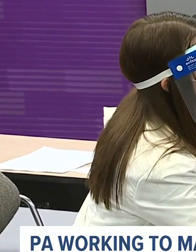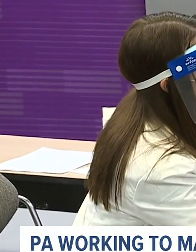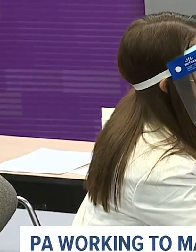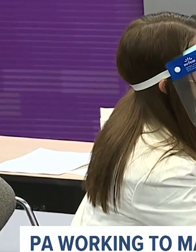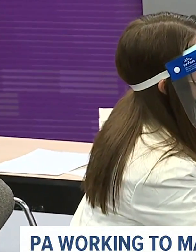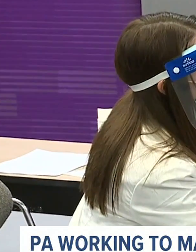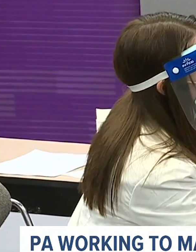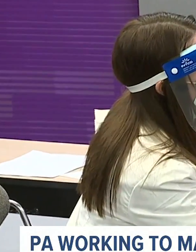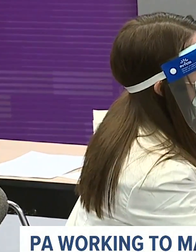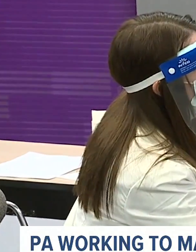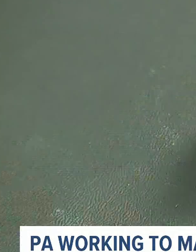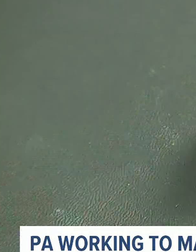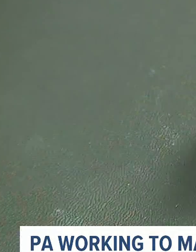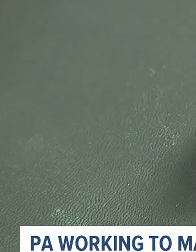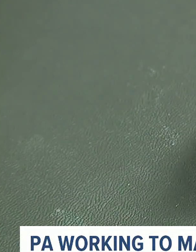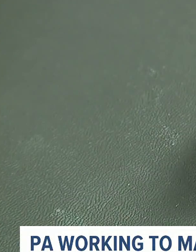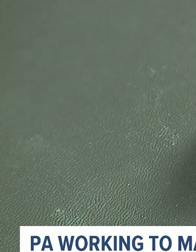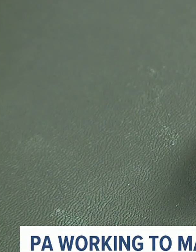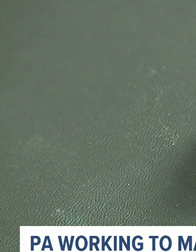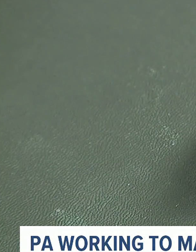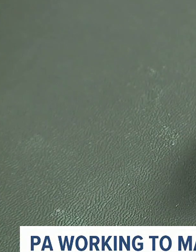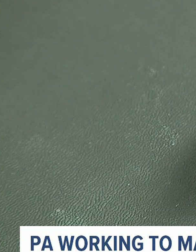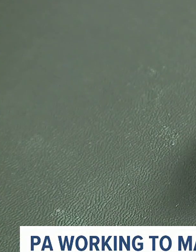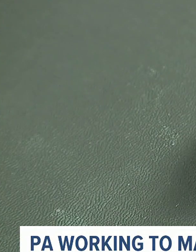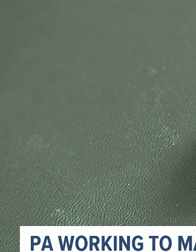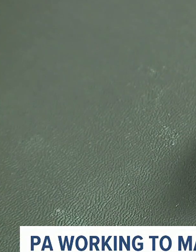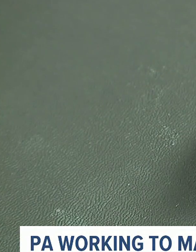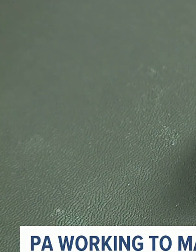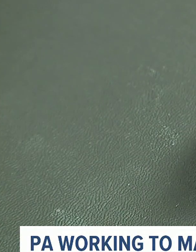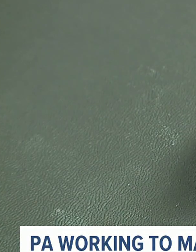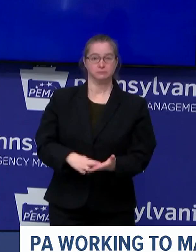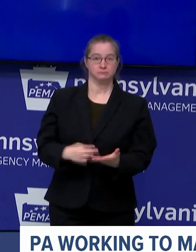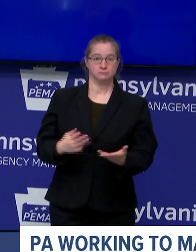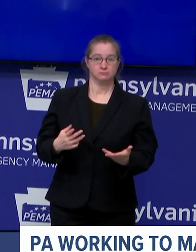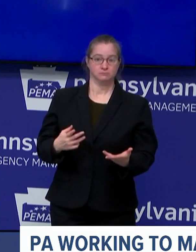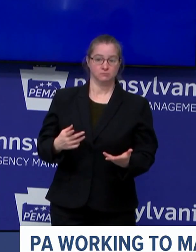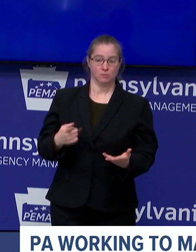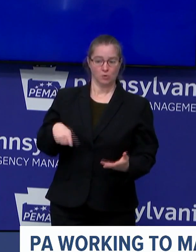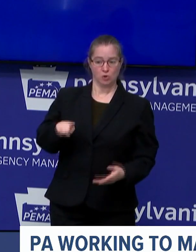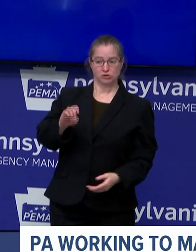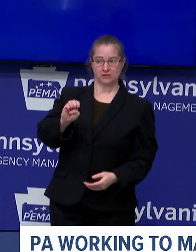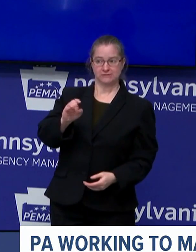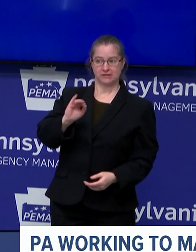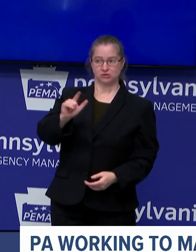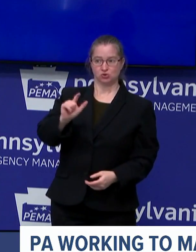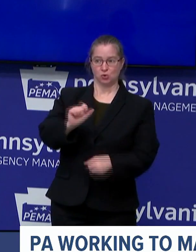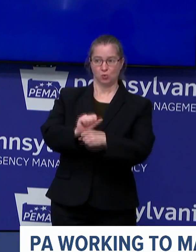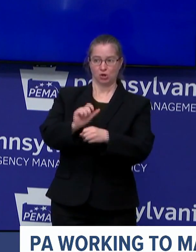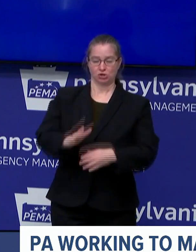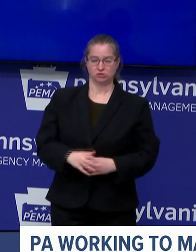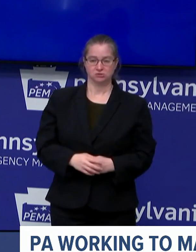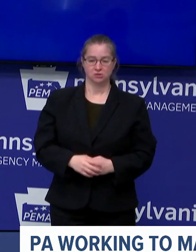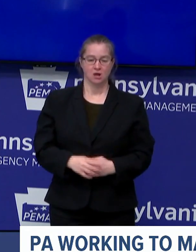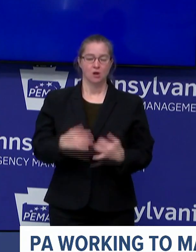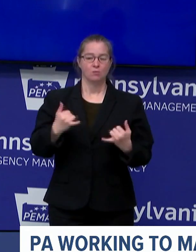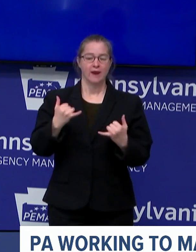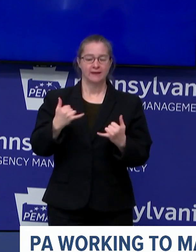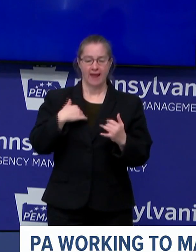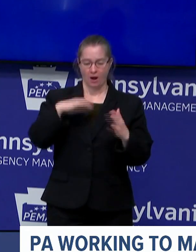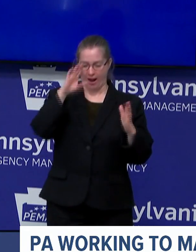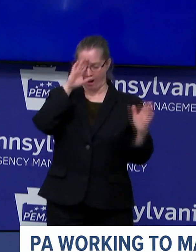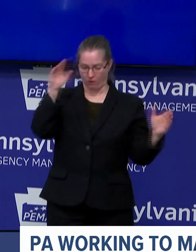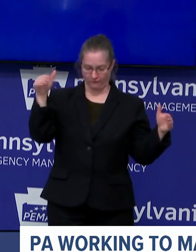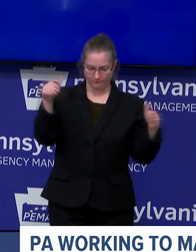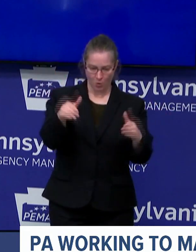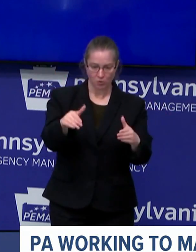happen for those essential workers who fall into the next phase, phase 1b, this was the answer. Our focus at this time is to really